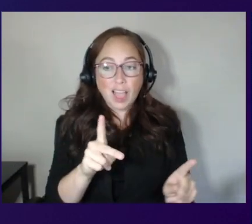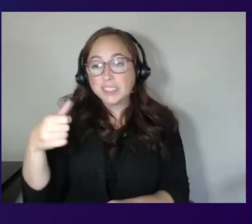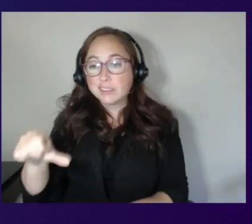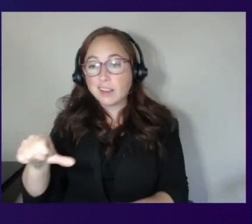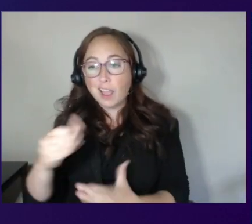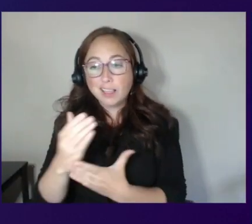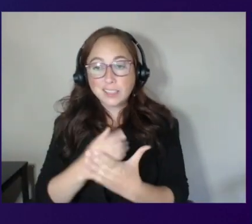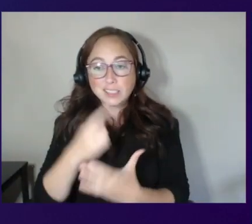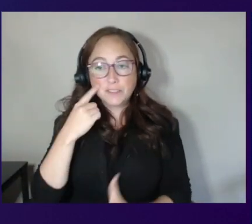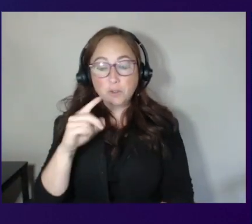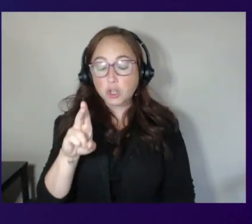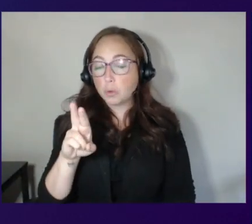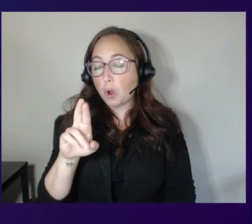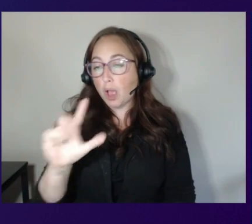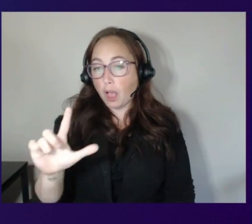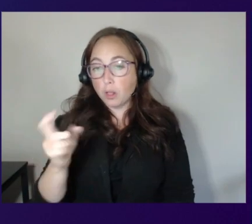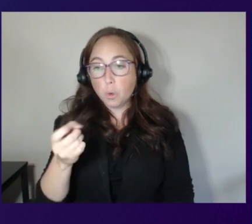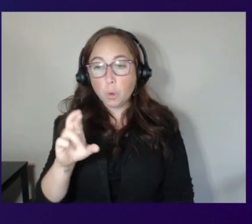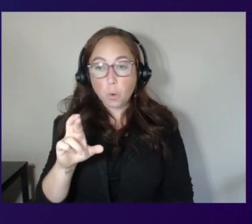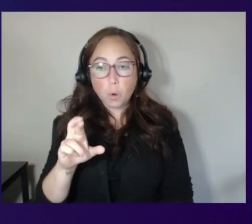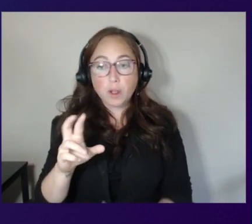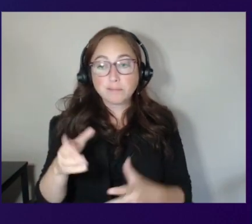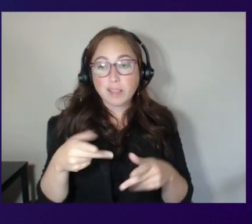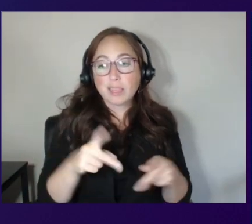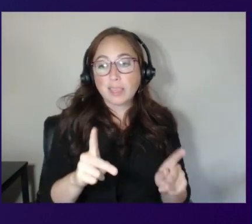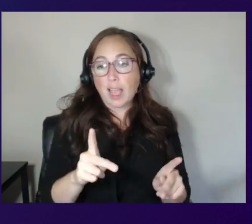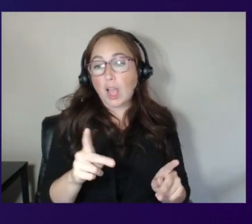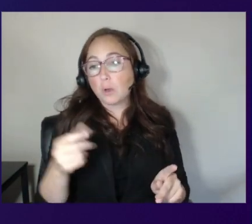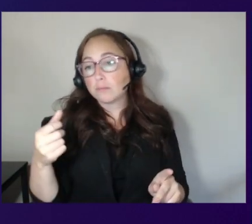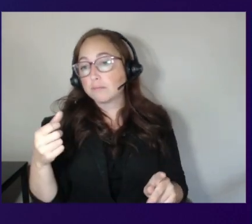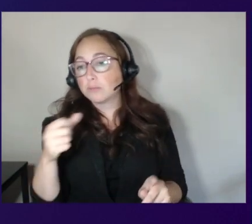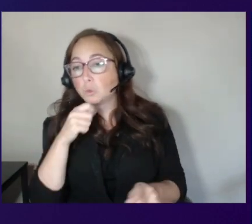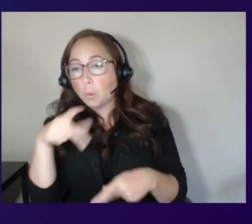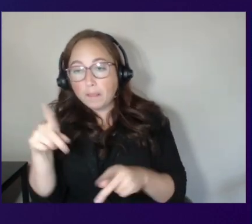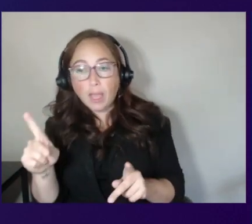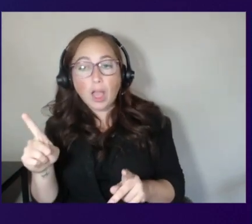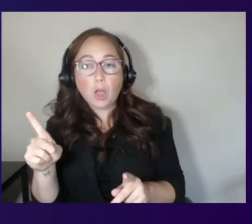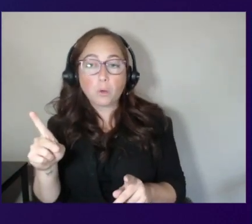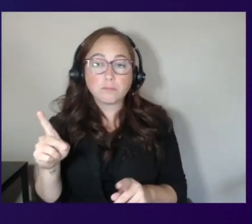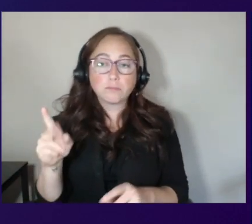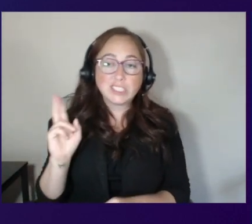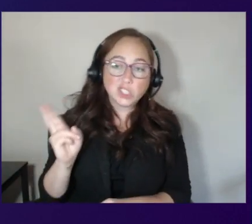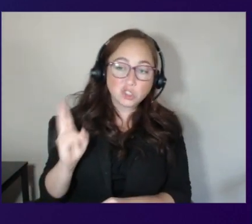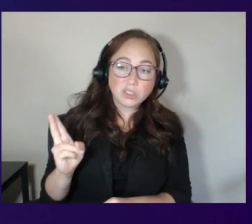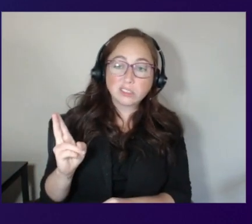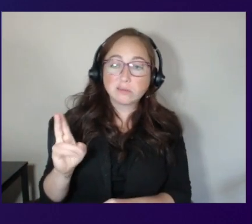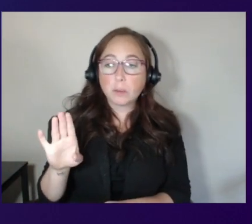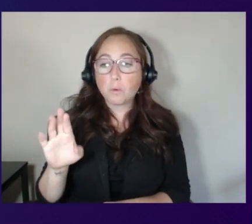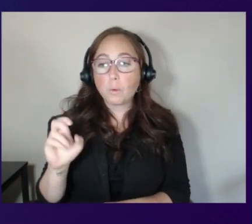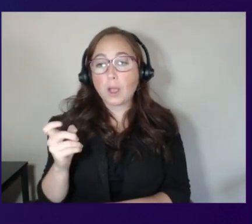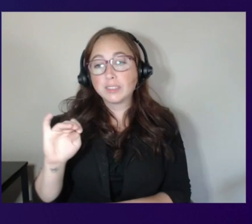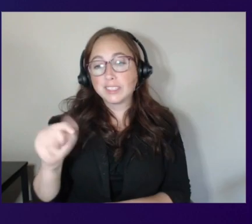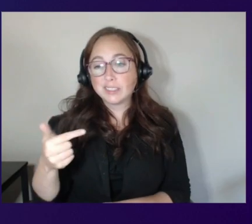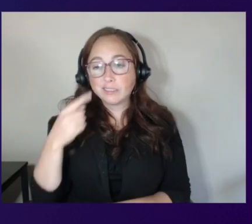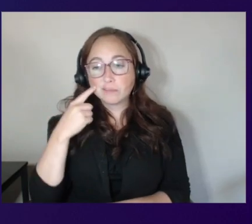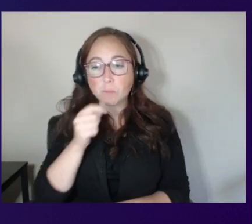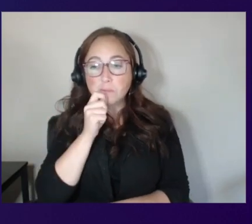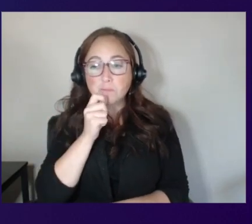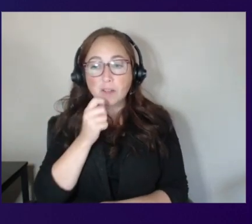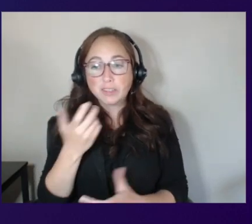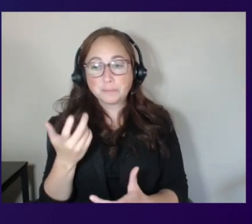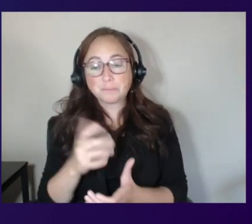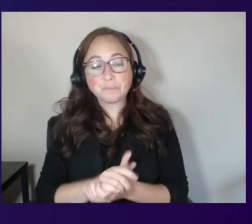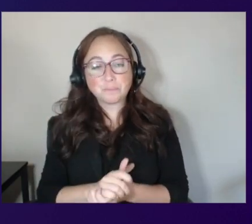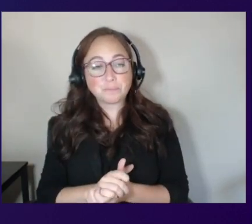or enabling or disabling things like private browsing or history deletion. Very cool, very cool. So now